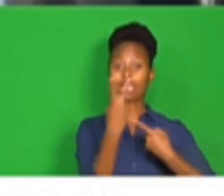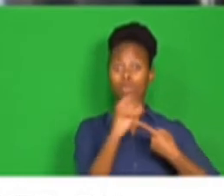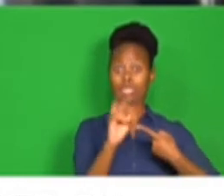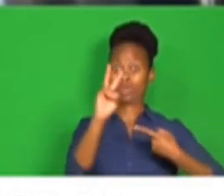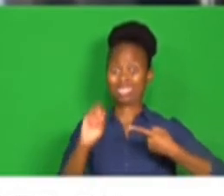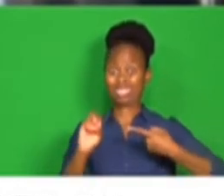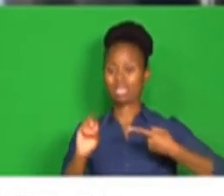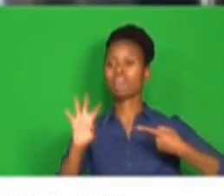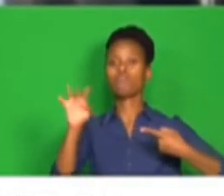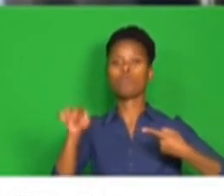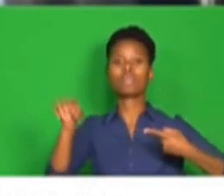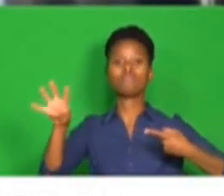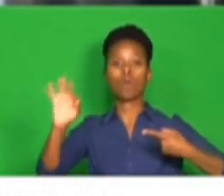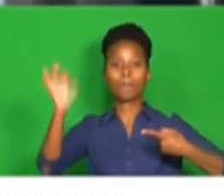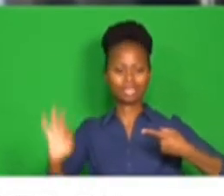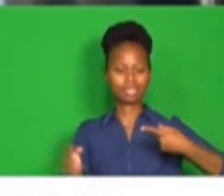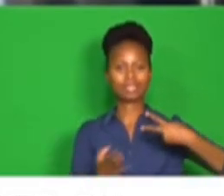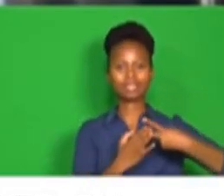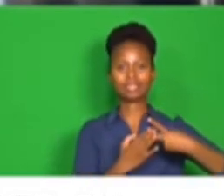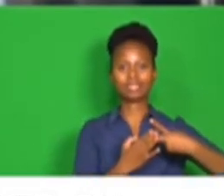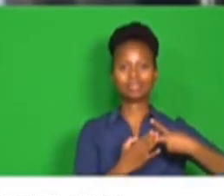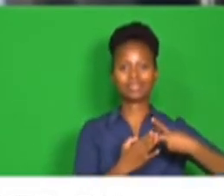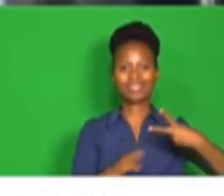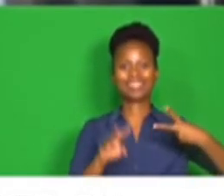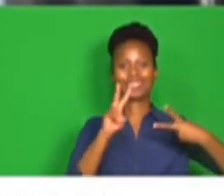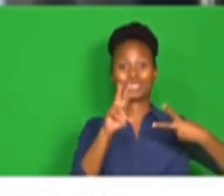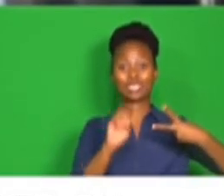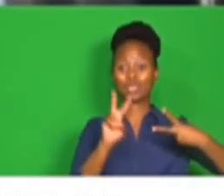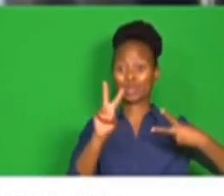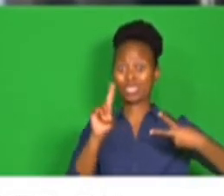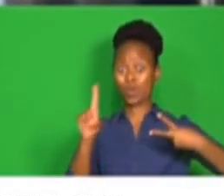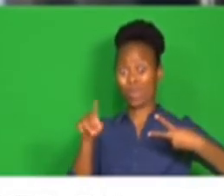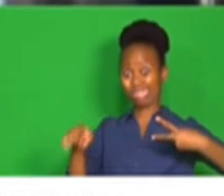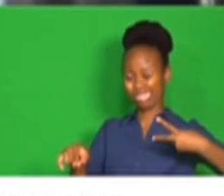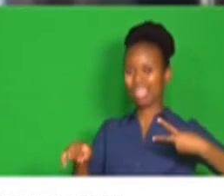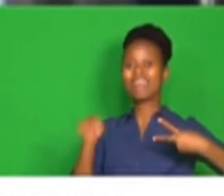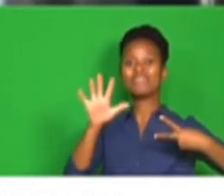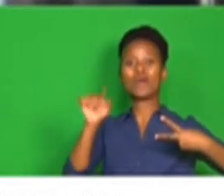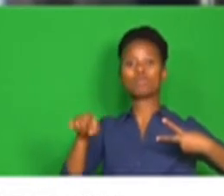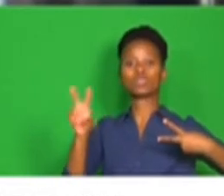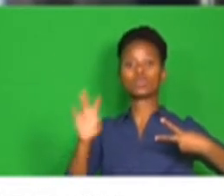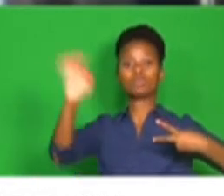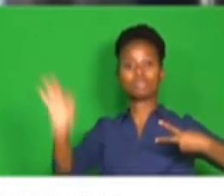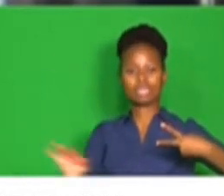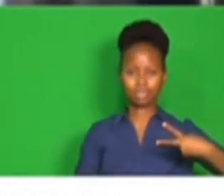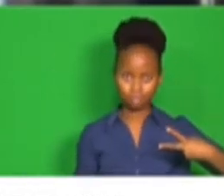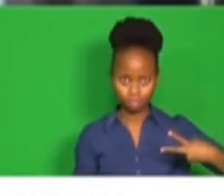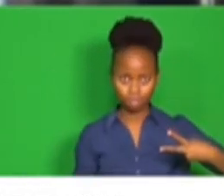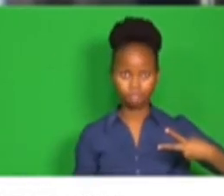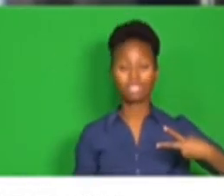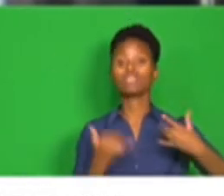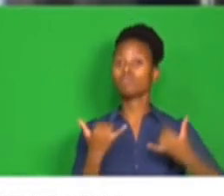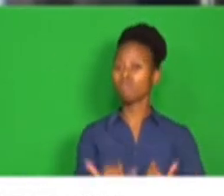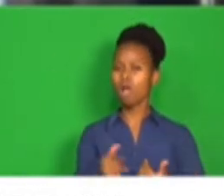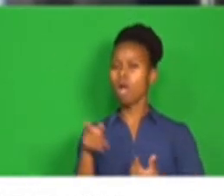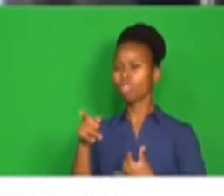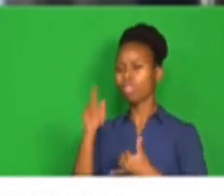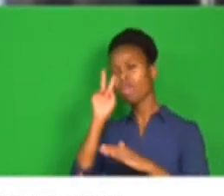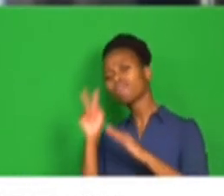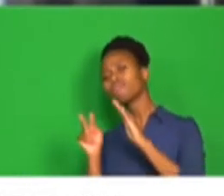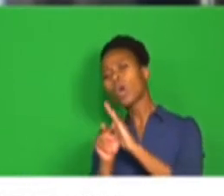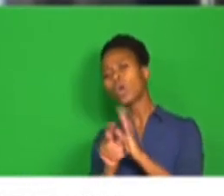2020 and to expand by 5.2% in 2021. Their new forecasts will